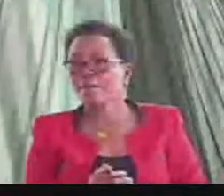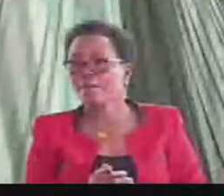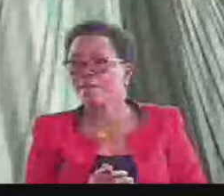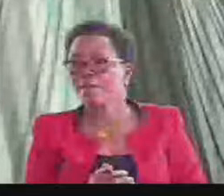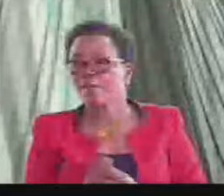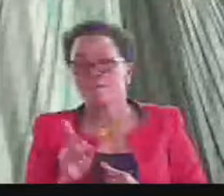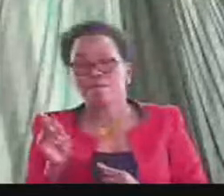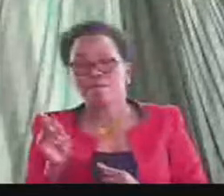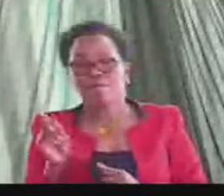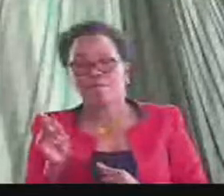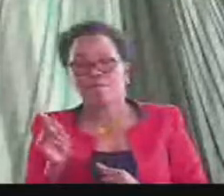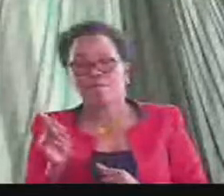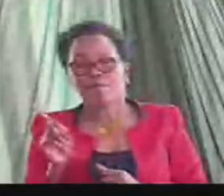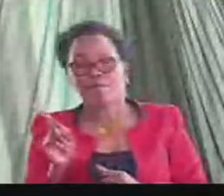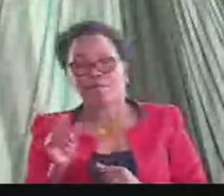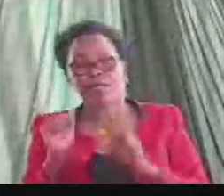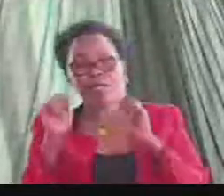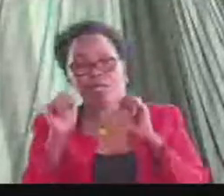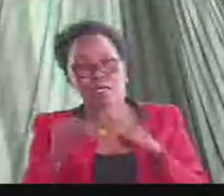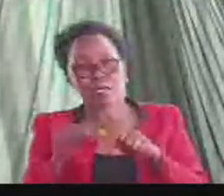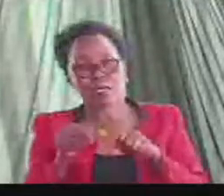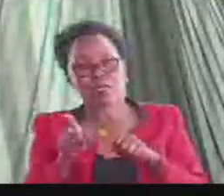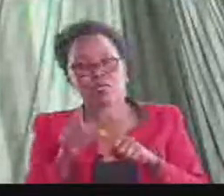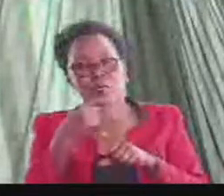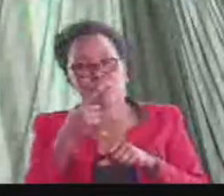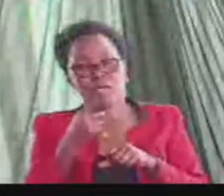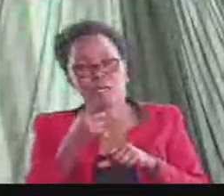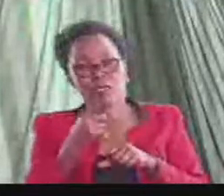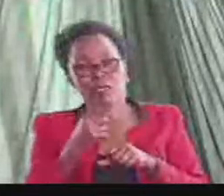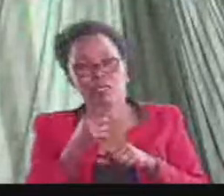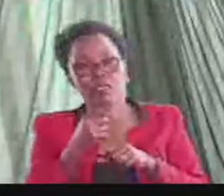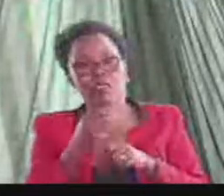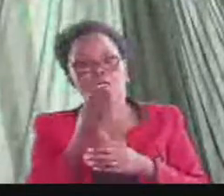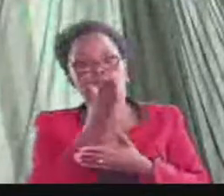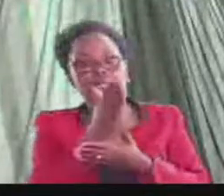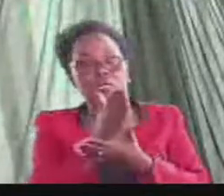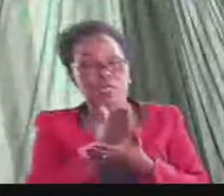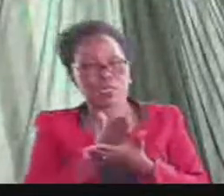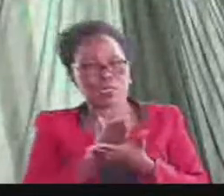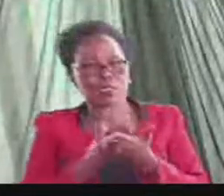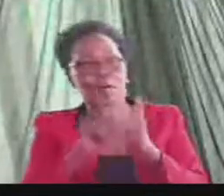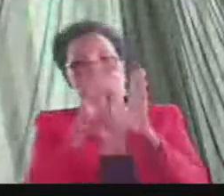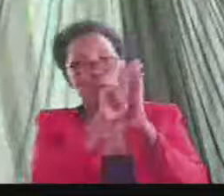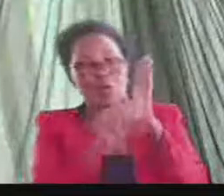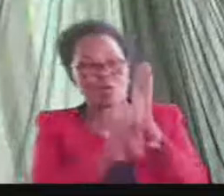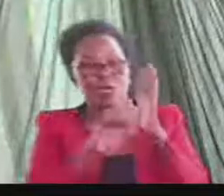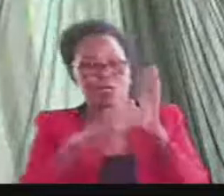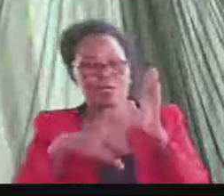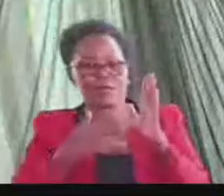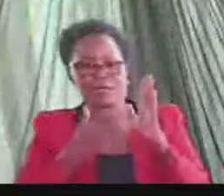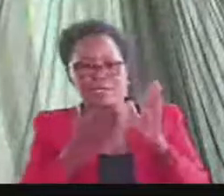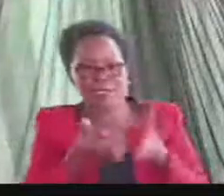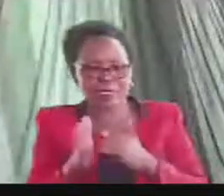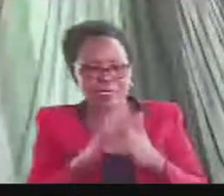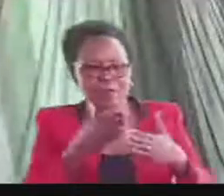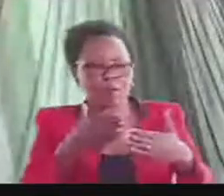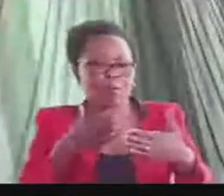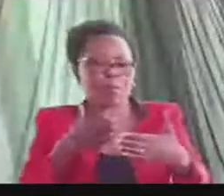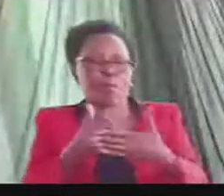said, there's a significant number of lawyers who feel that the system actually is now becoming an impediment to access